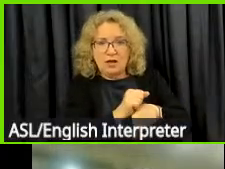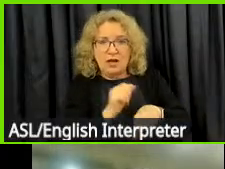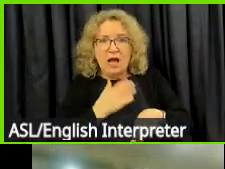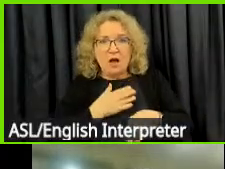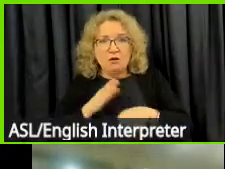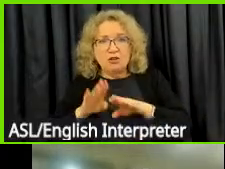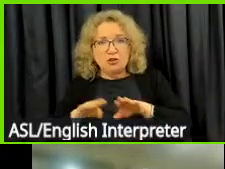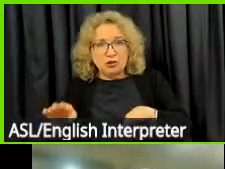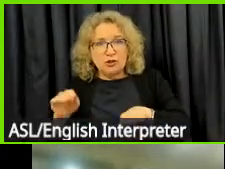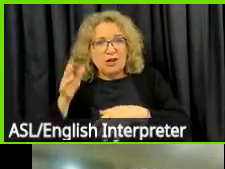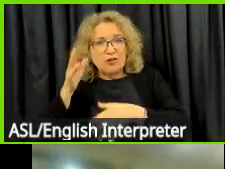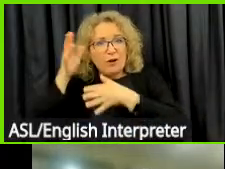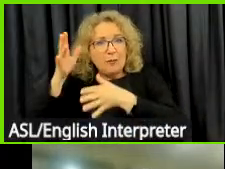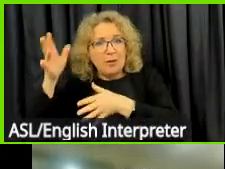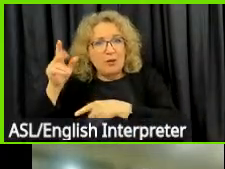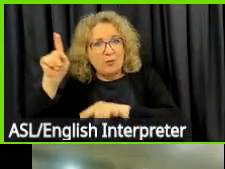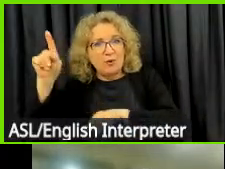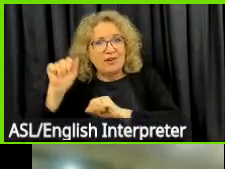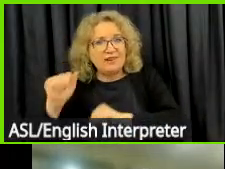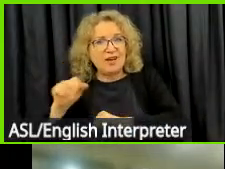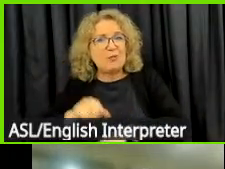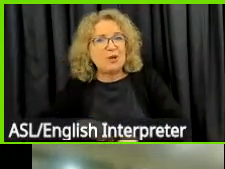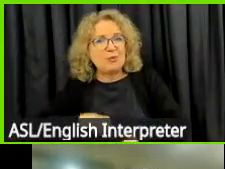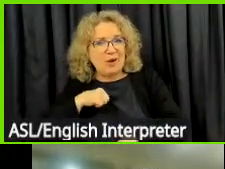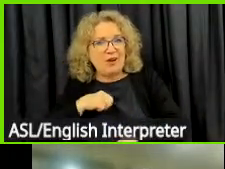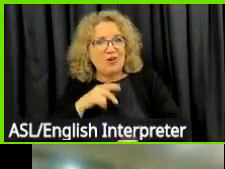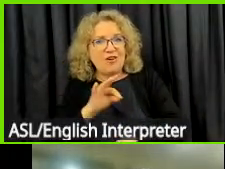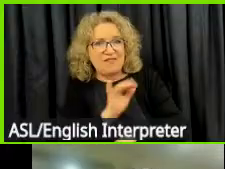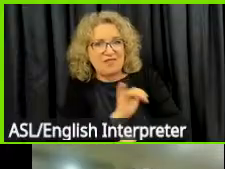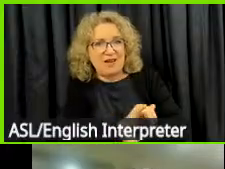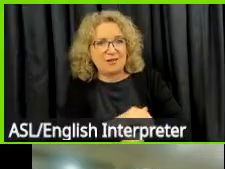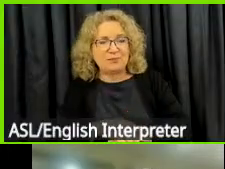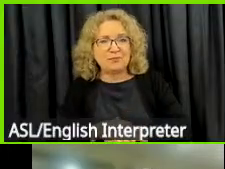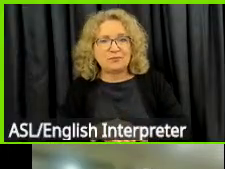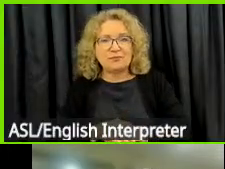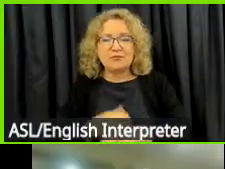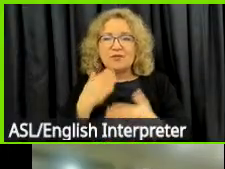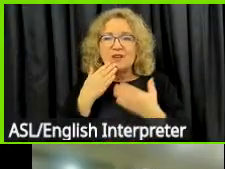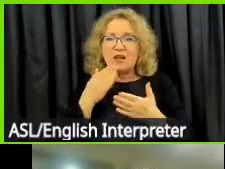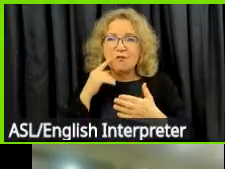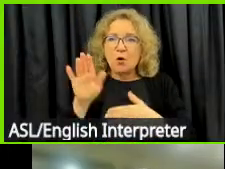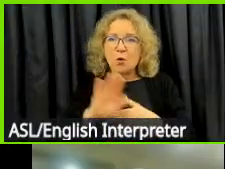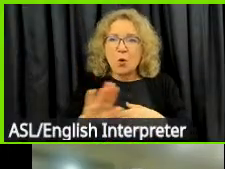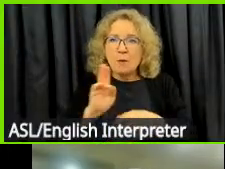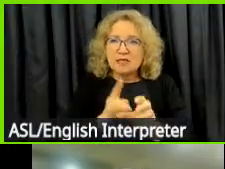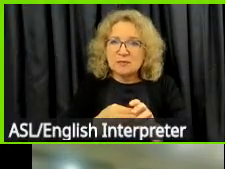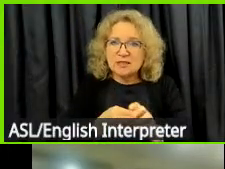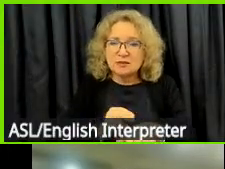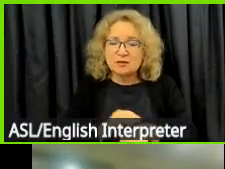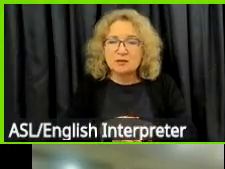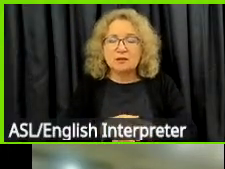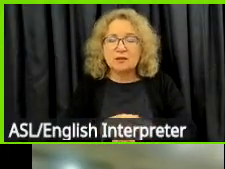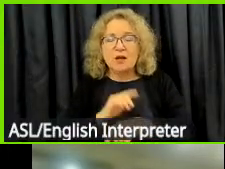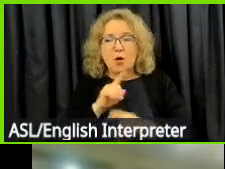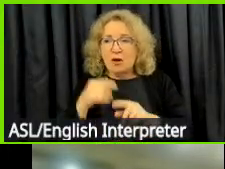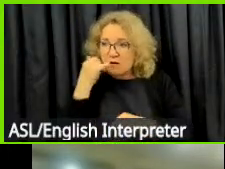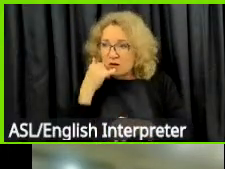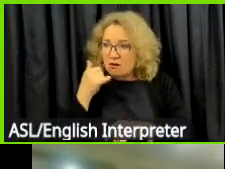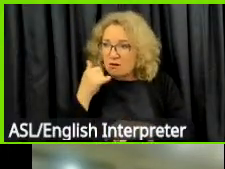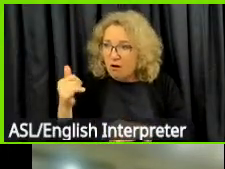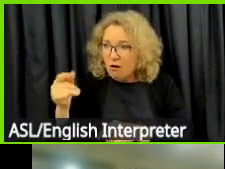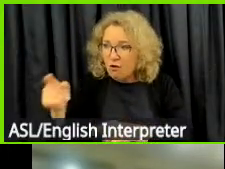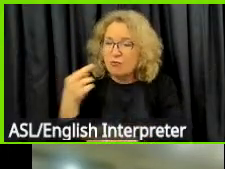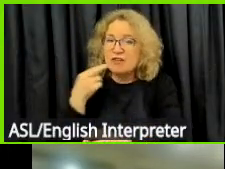your participation, for showing up, for responding when we call you, when we ask you to provide your input,